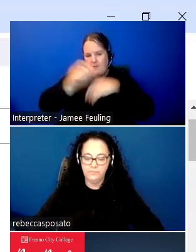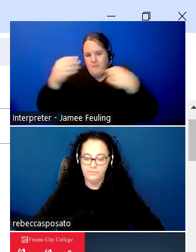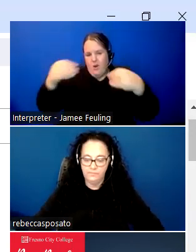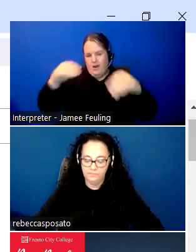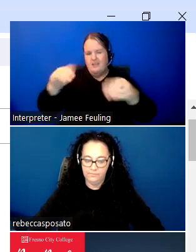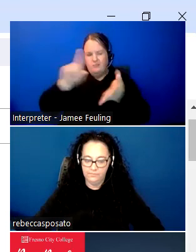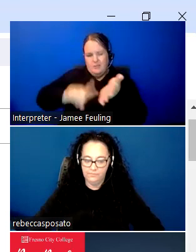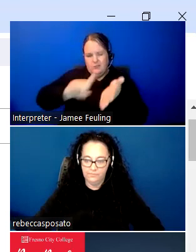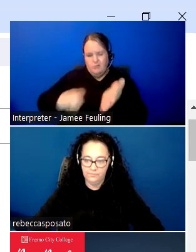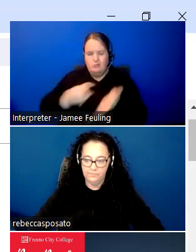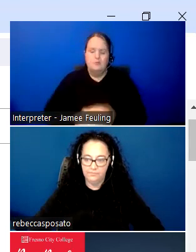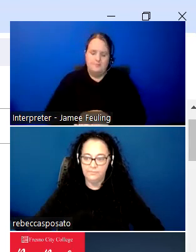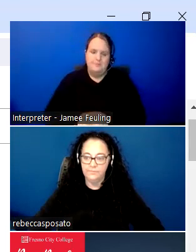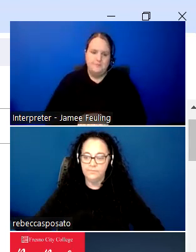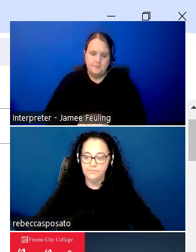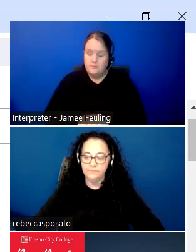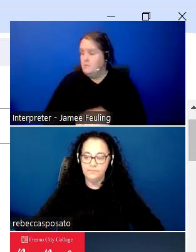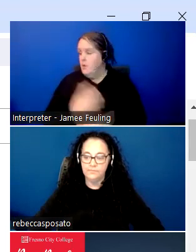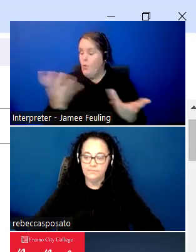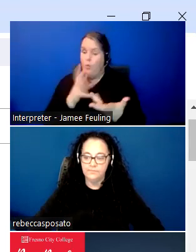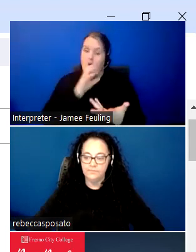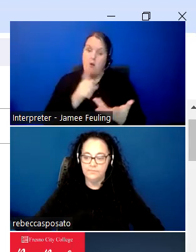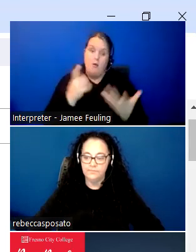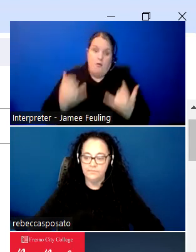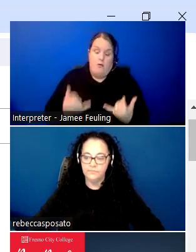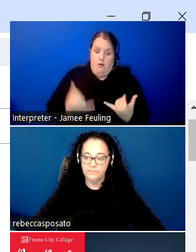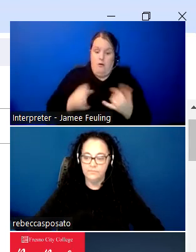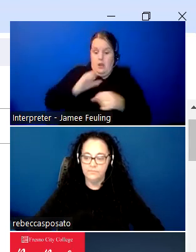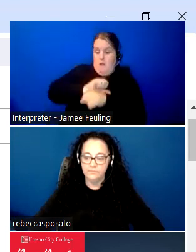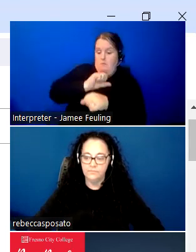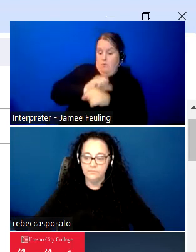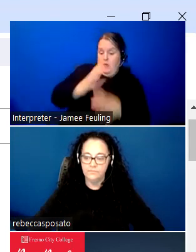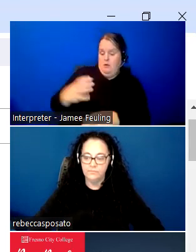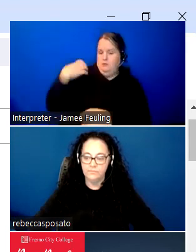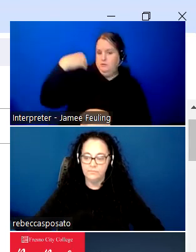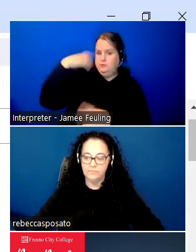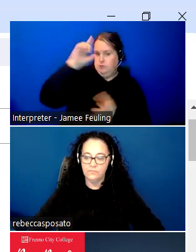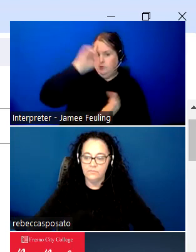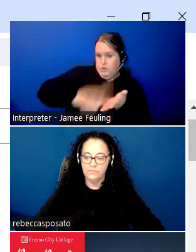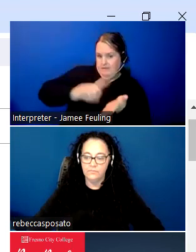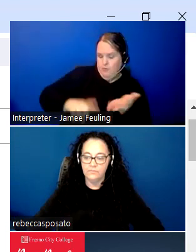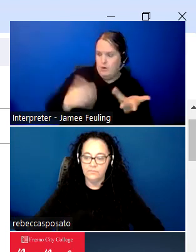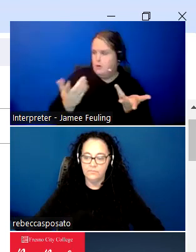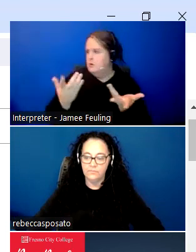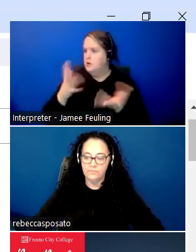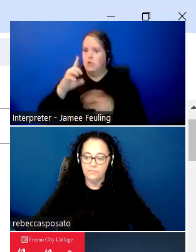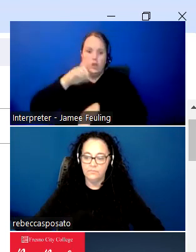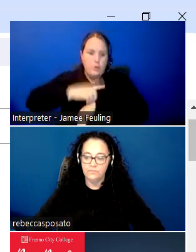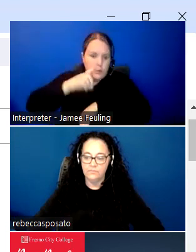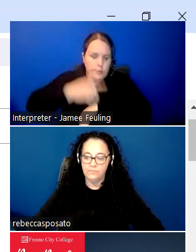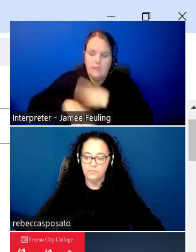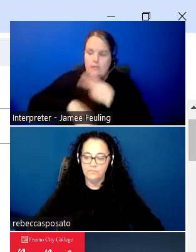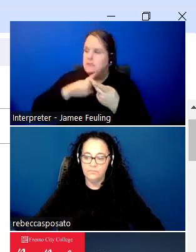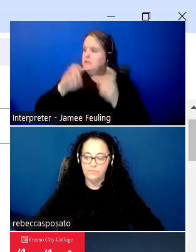like, what are current employers looking for? What's their, in terms of what are the duties? What are the